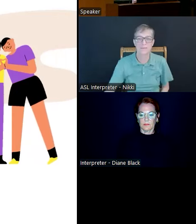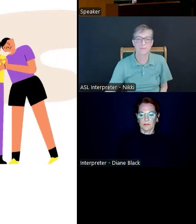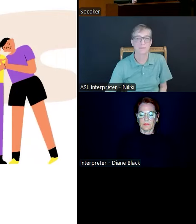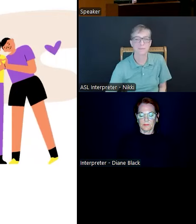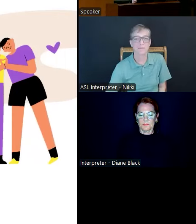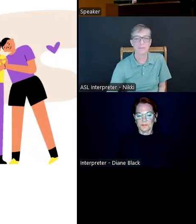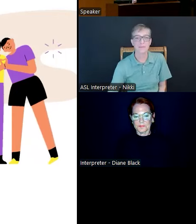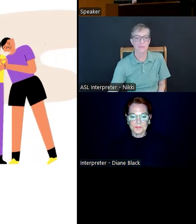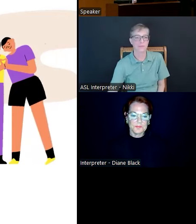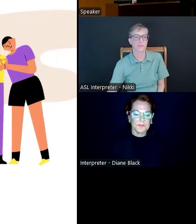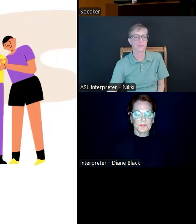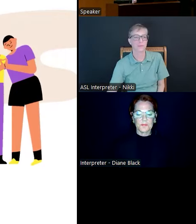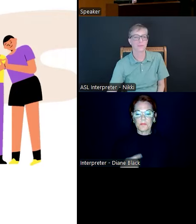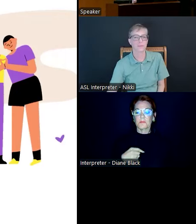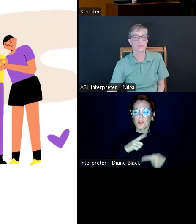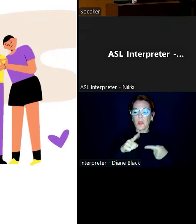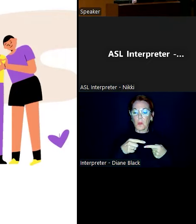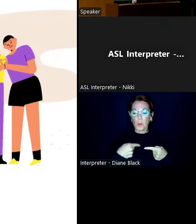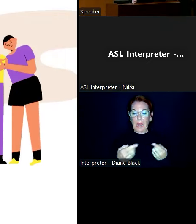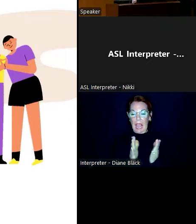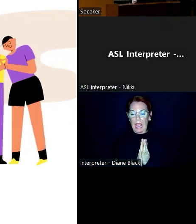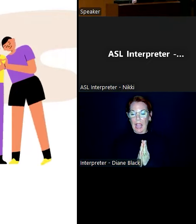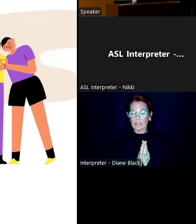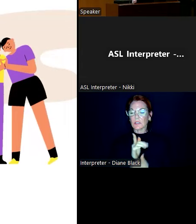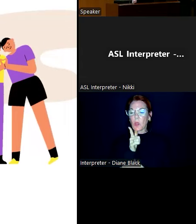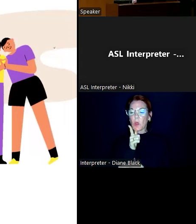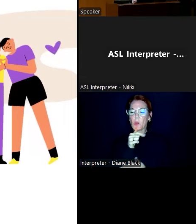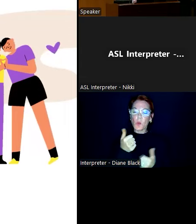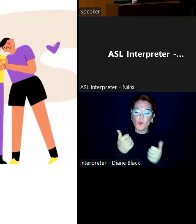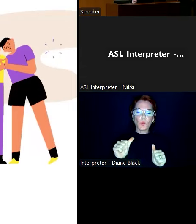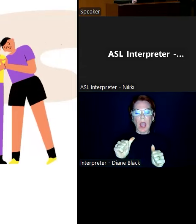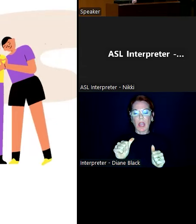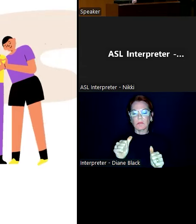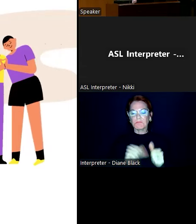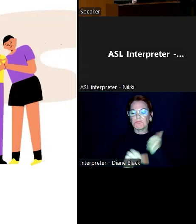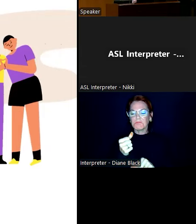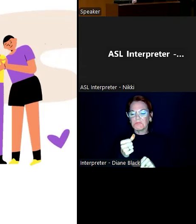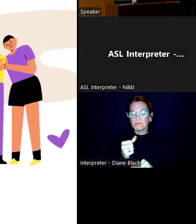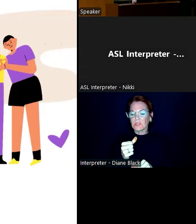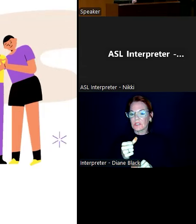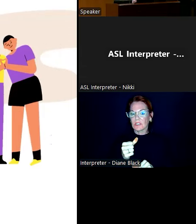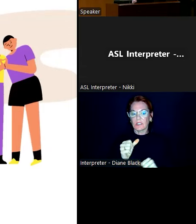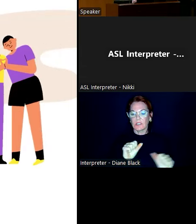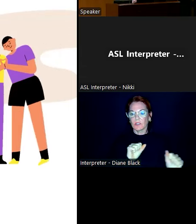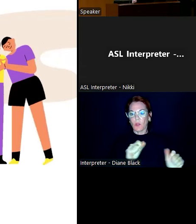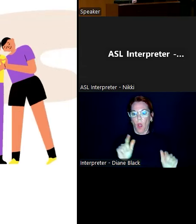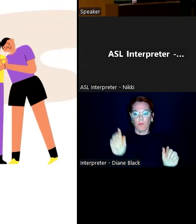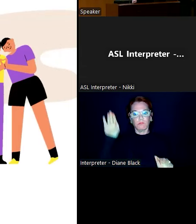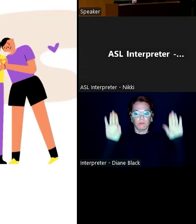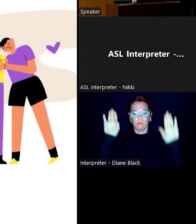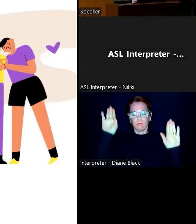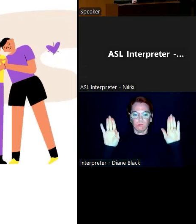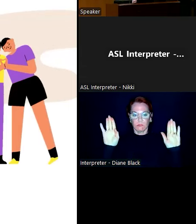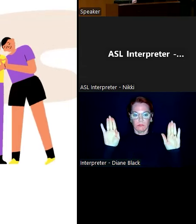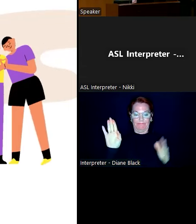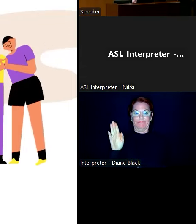everybody raised their hand, and it wasn't, did I attempt suicide? It's how many times do I attempt suicide? And in my focus group, it was 9 individuals who are